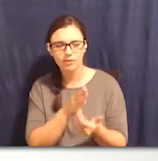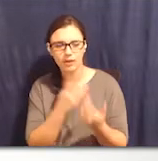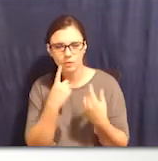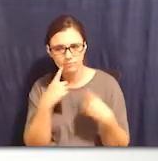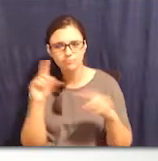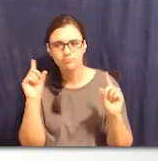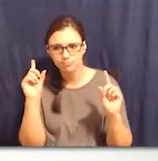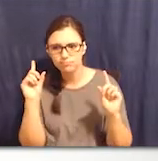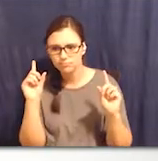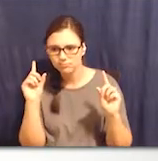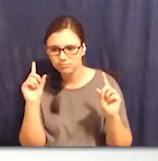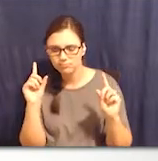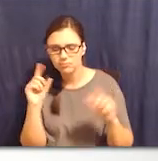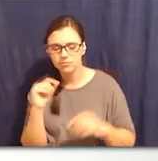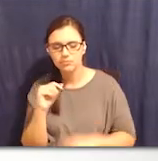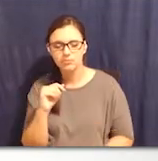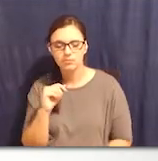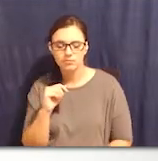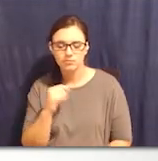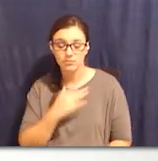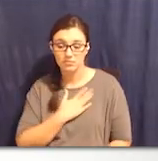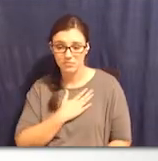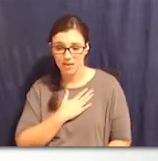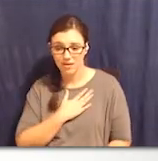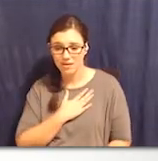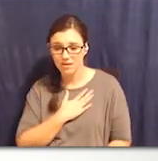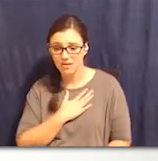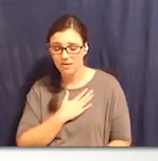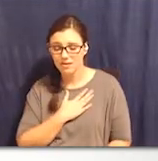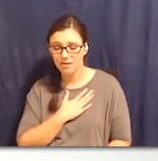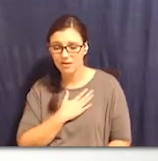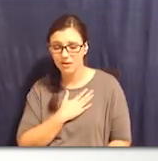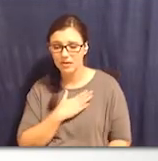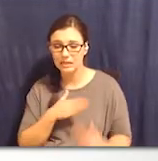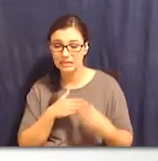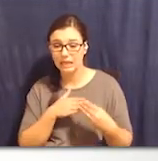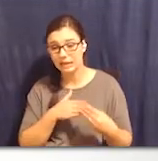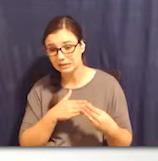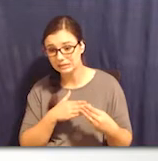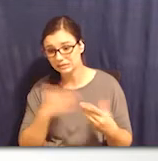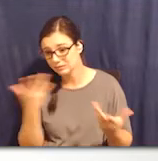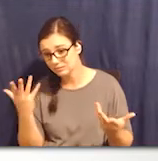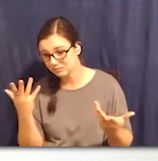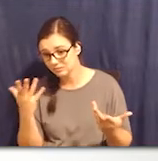to find intervention that was efficacious. And my